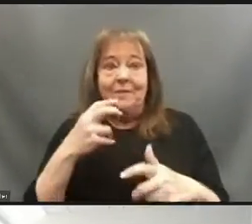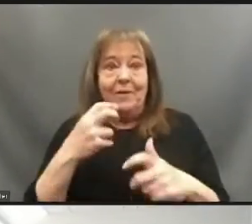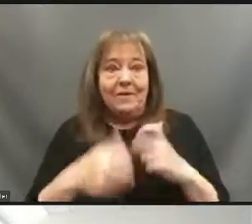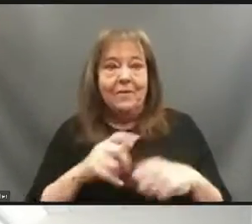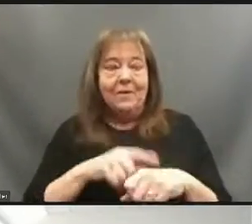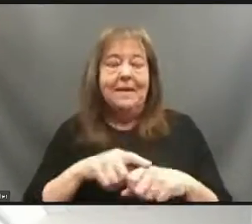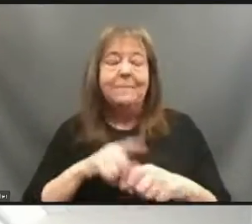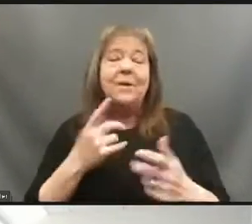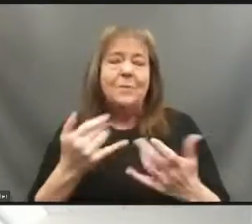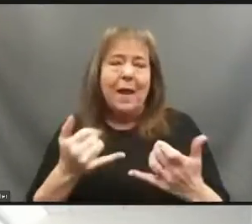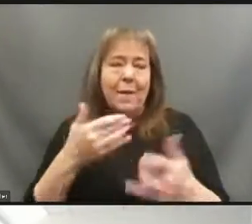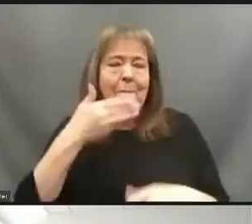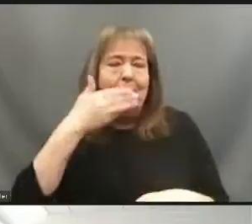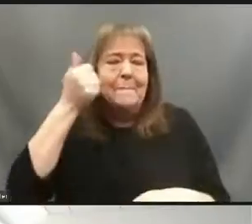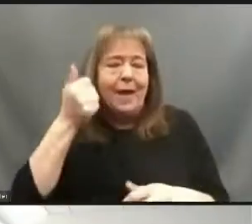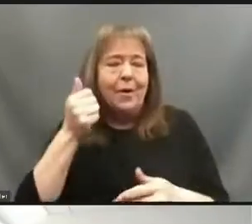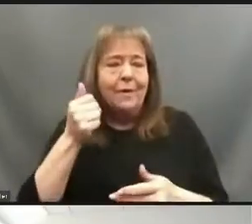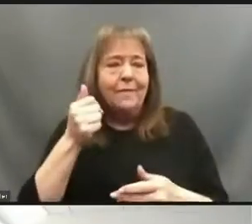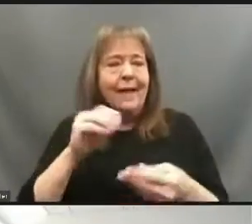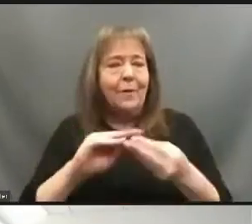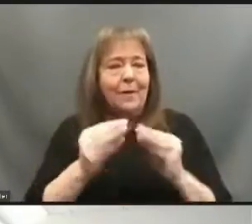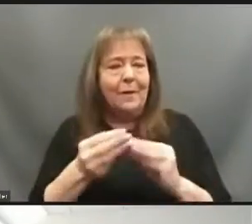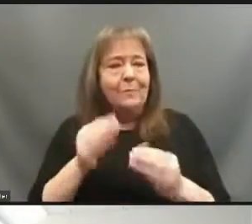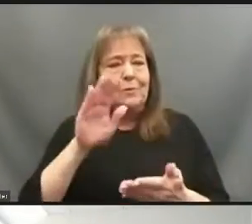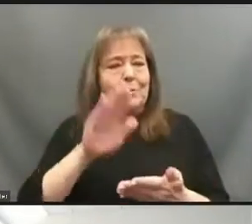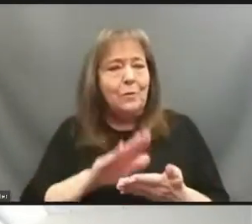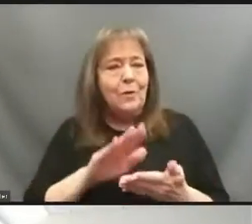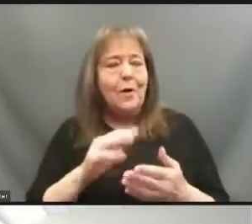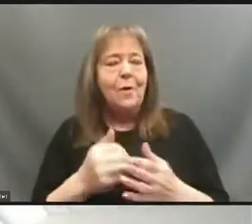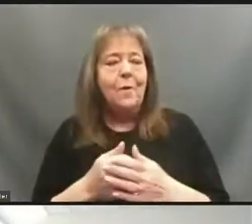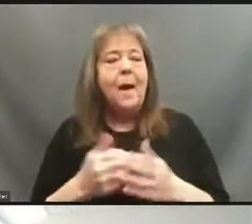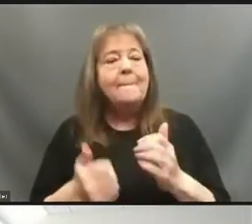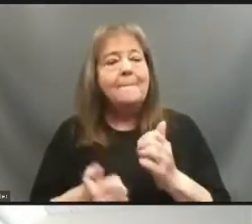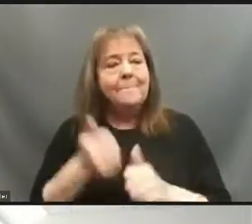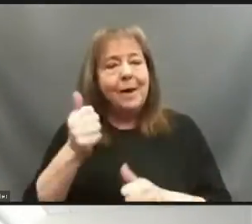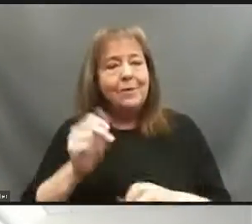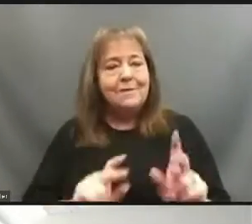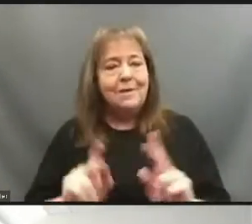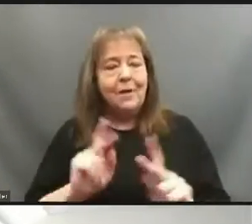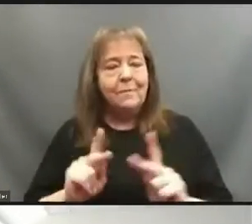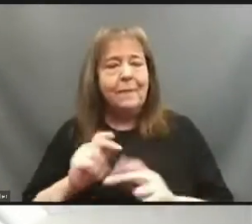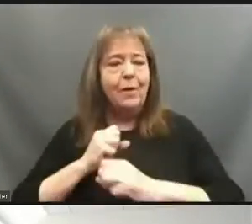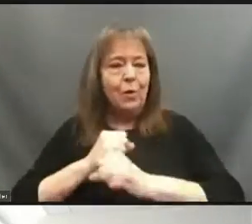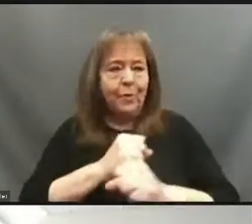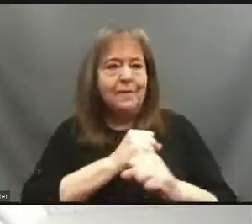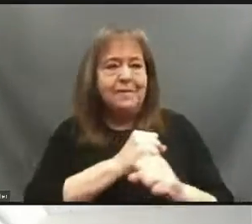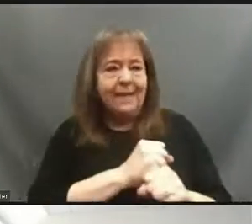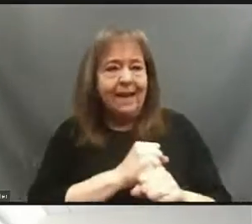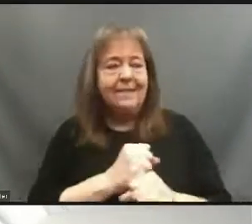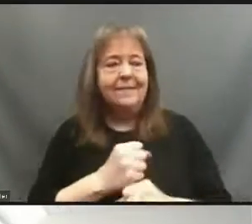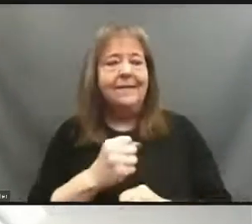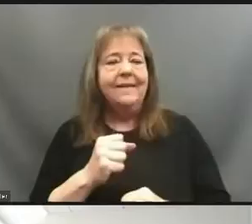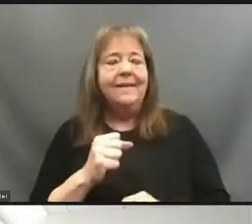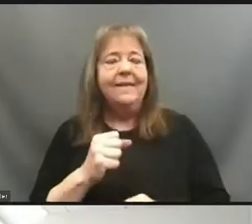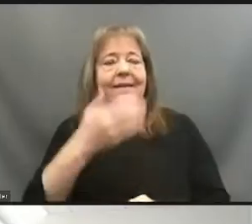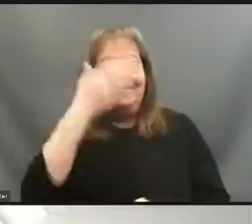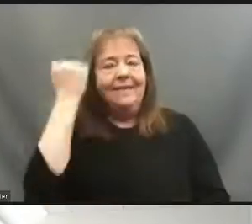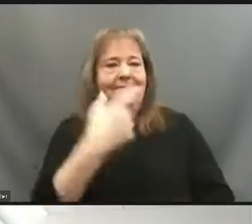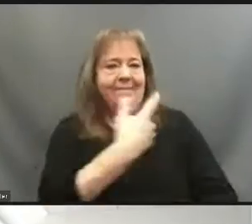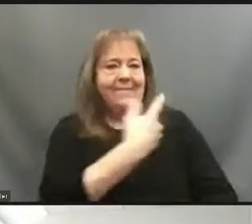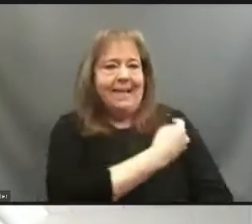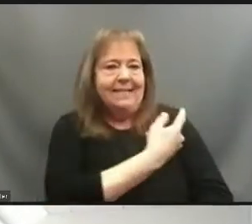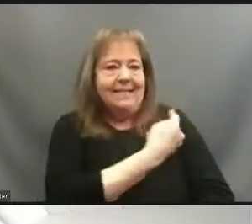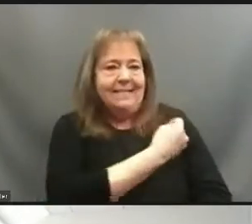much happier that we're here now where the bulk of our staff is protected by the vaccine, some of them by